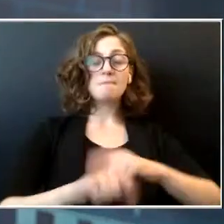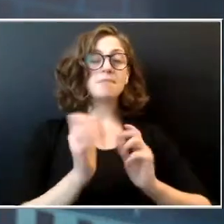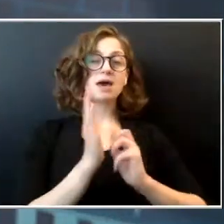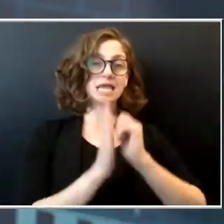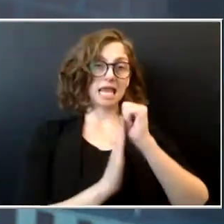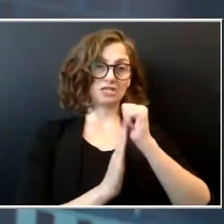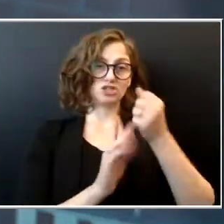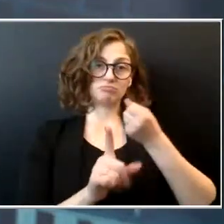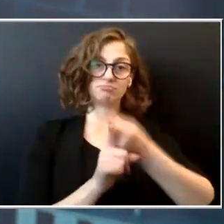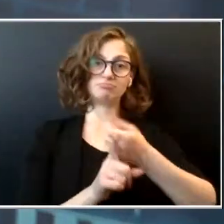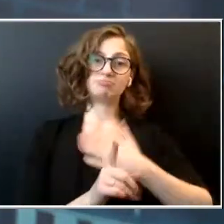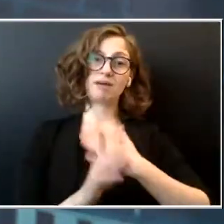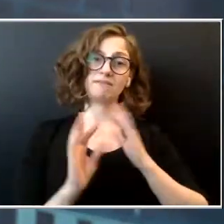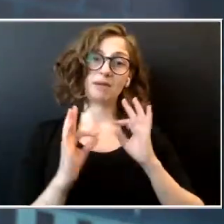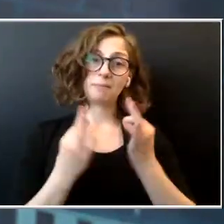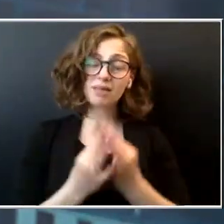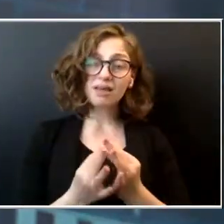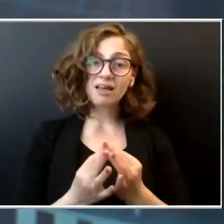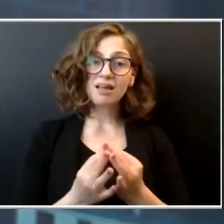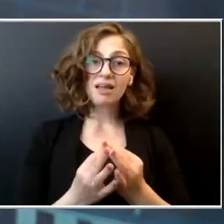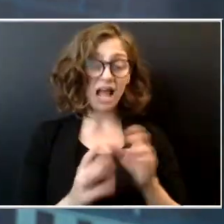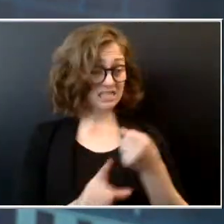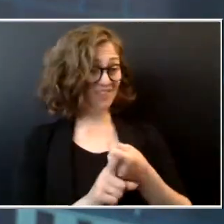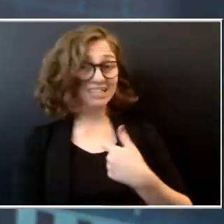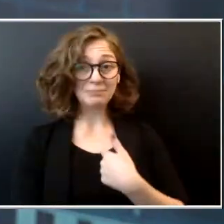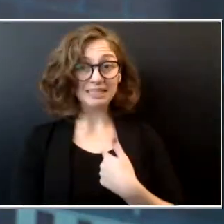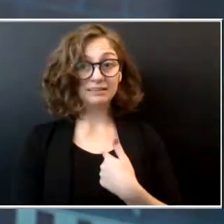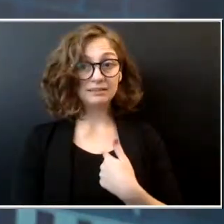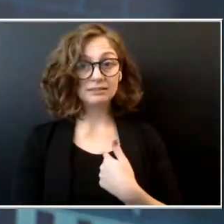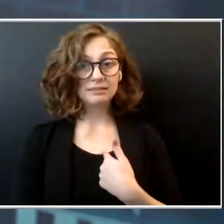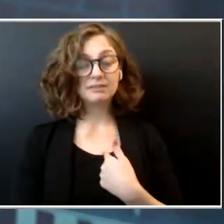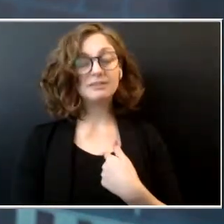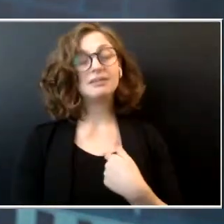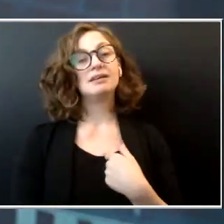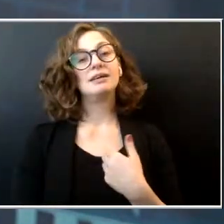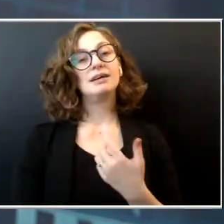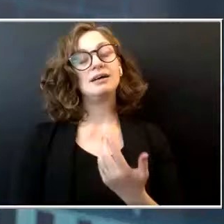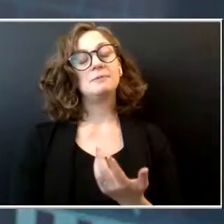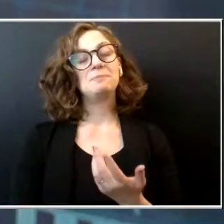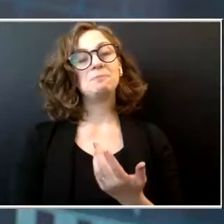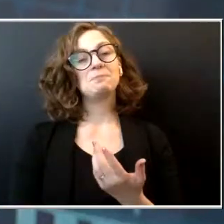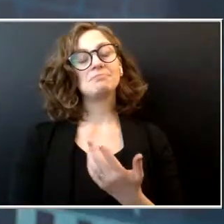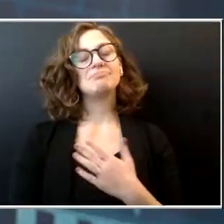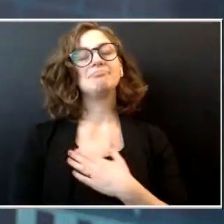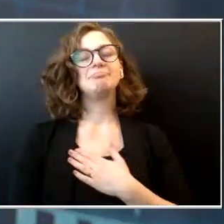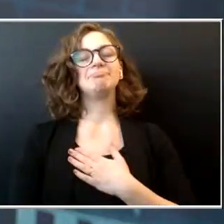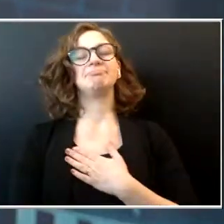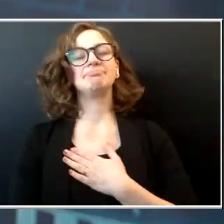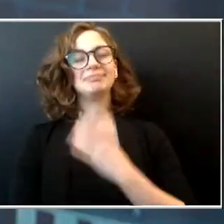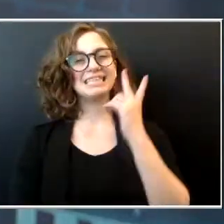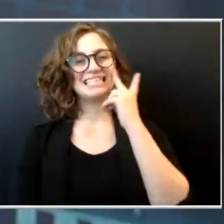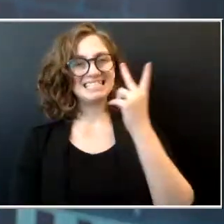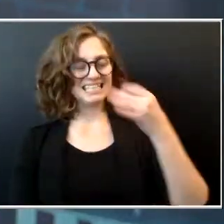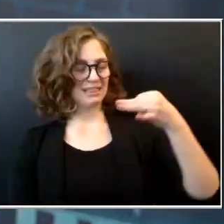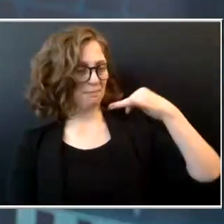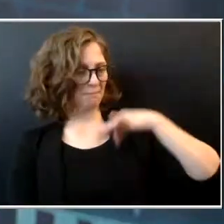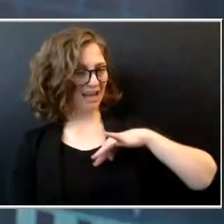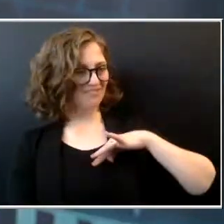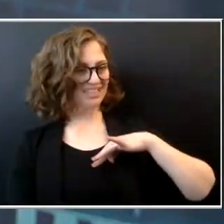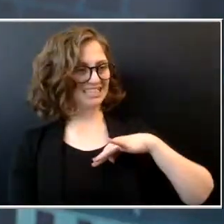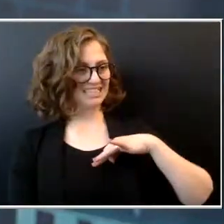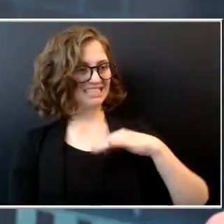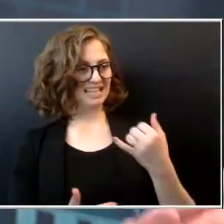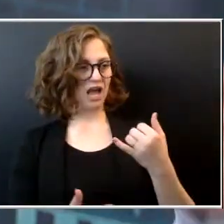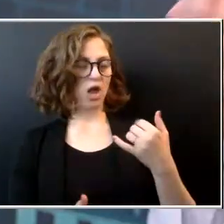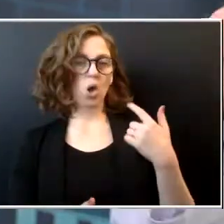family. It's affected me. And to watch the benefits that we're seeing. Now, we're not quite as good as Dr. McCoy yet.